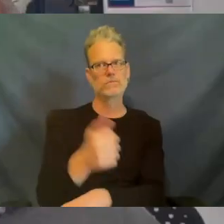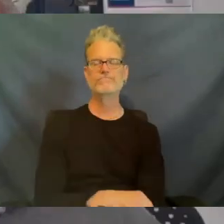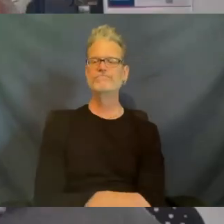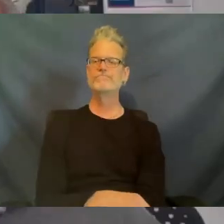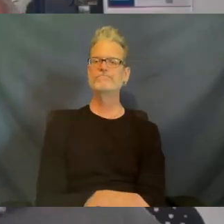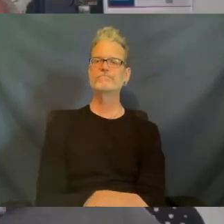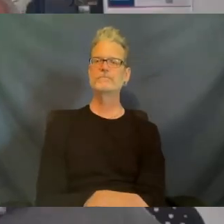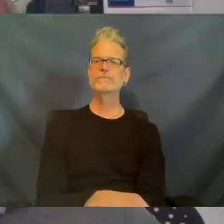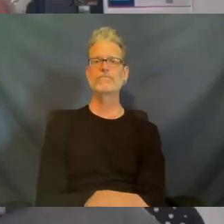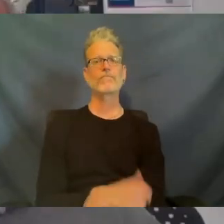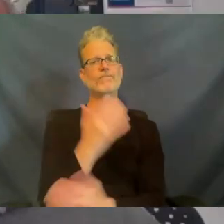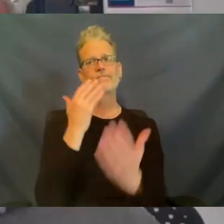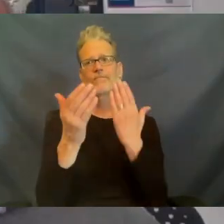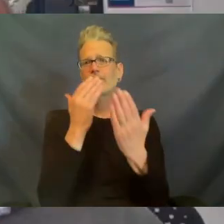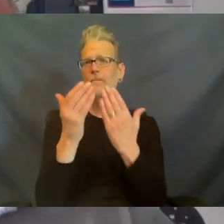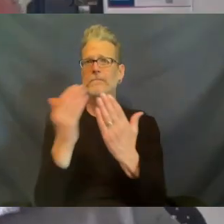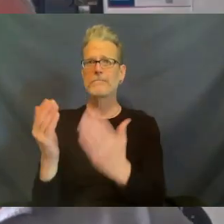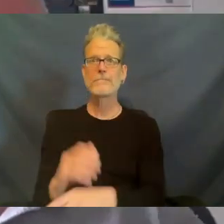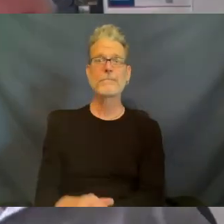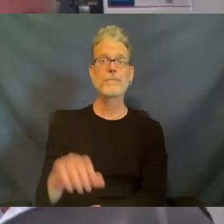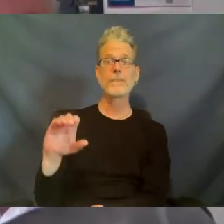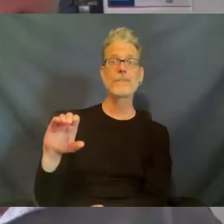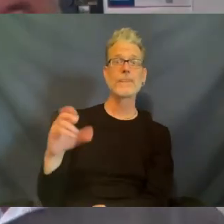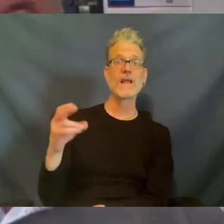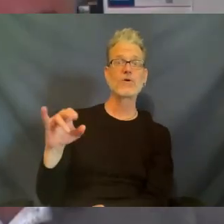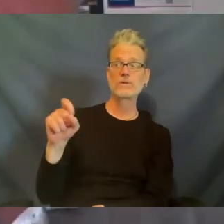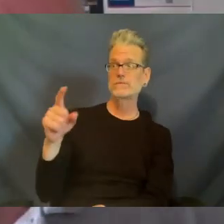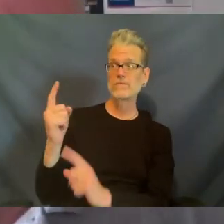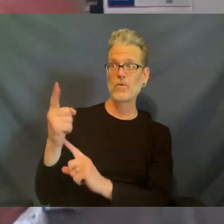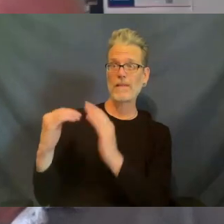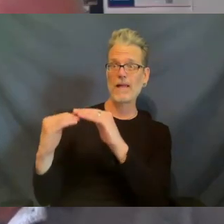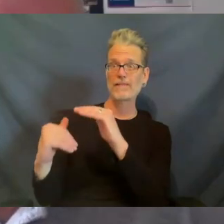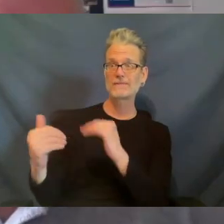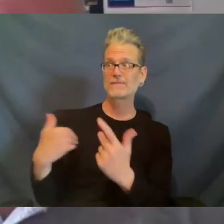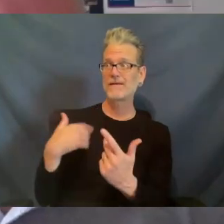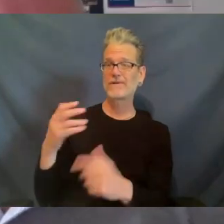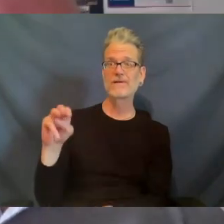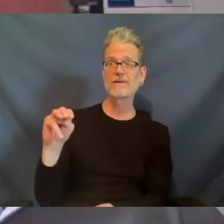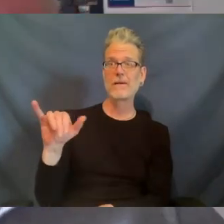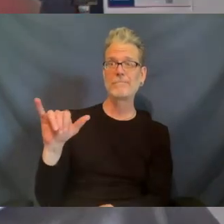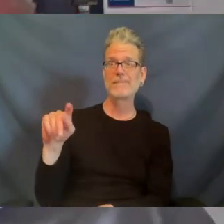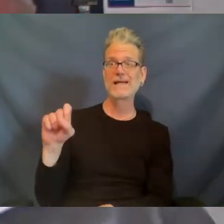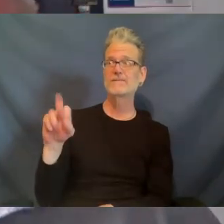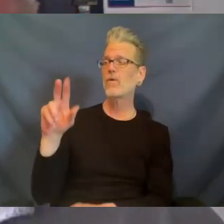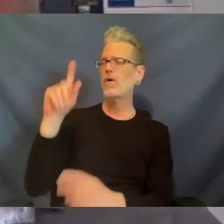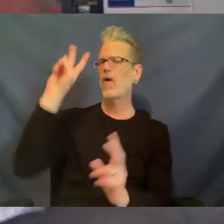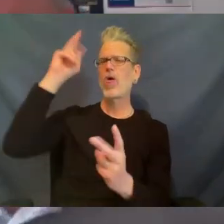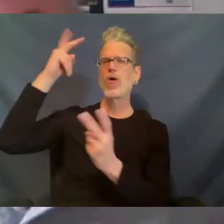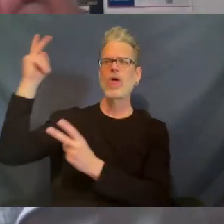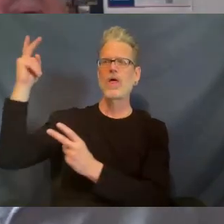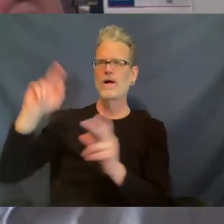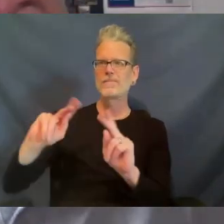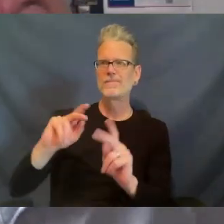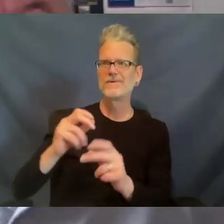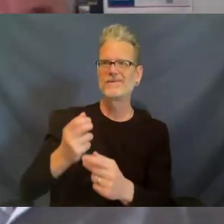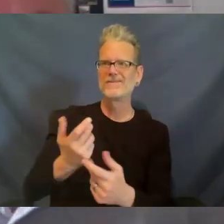Great, thanks so much, y'all. Chris, in 1 minute or less, do you have any myths or misconceptions about partnering with the agency that you might want to